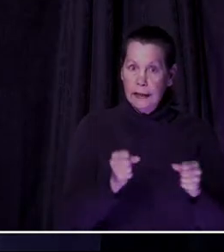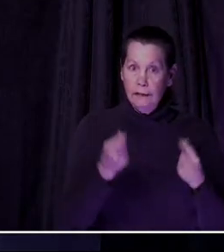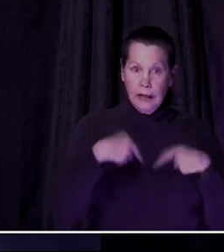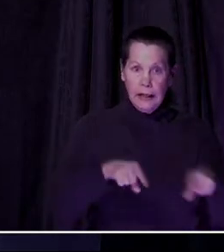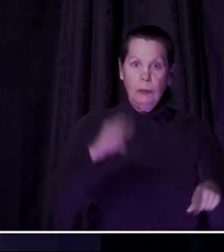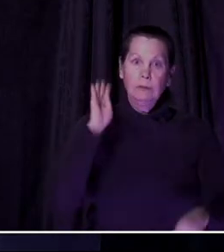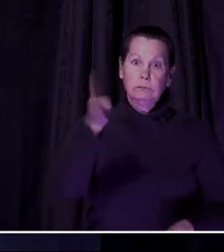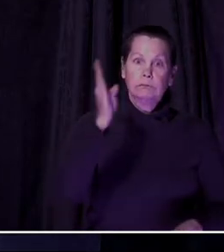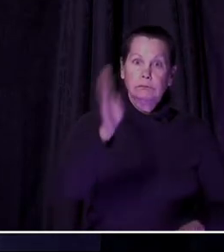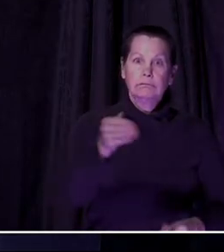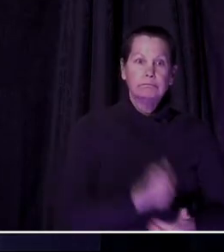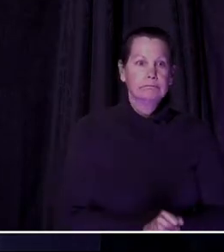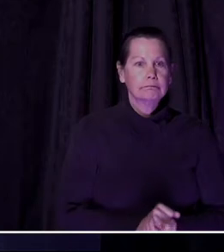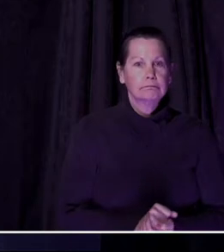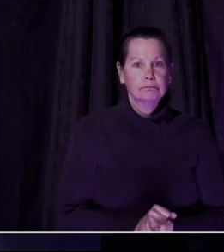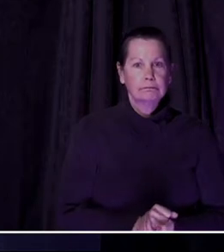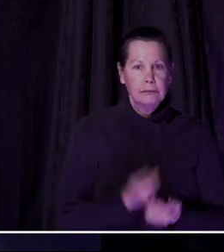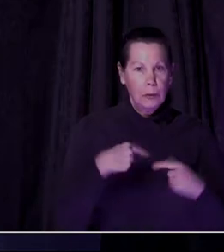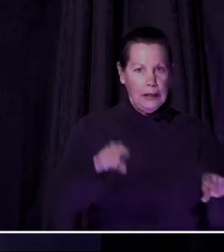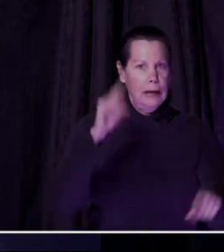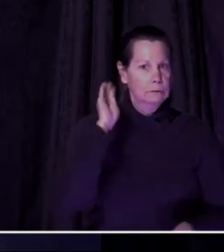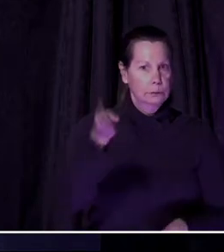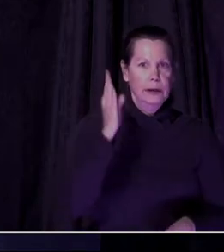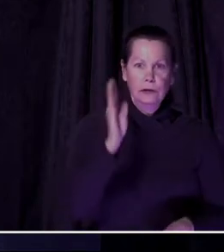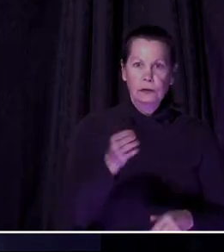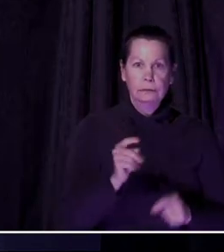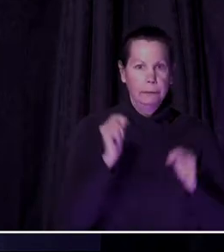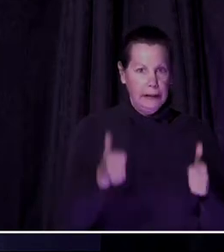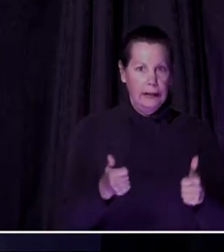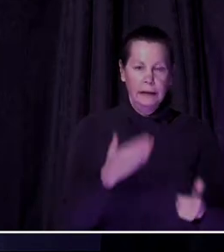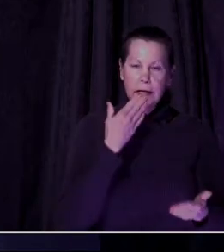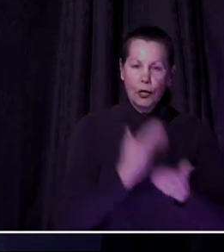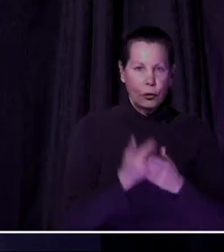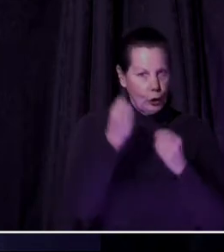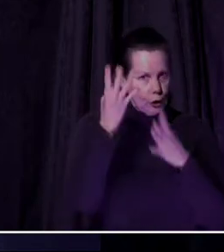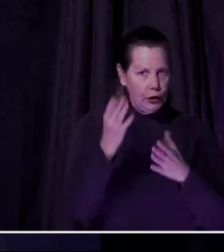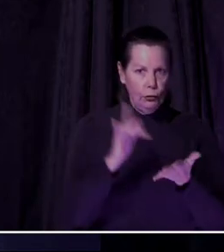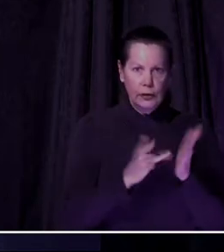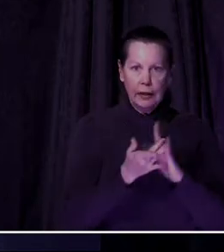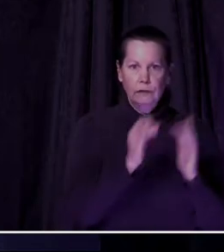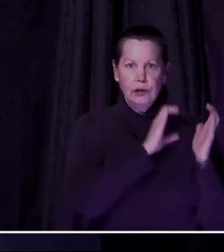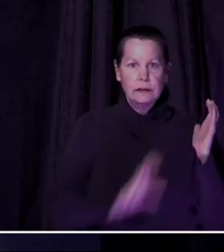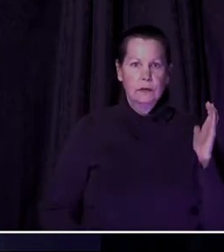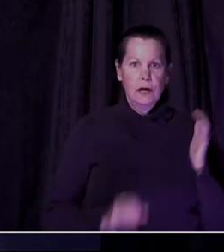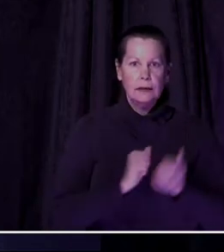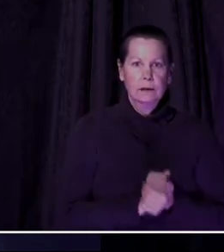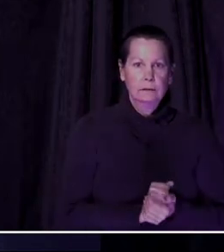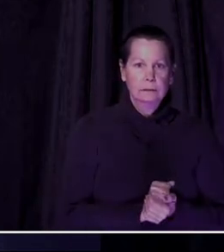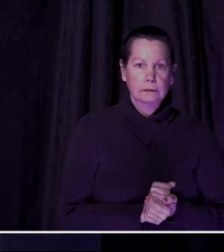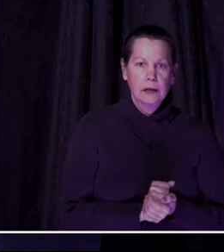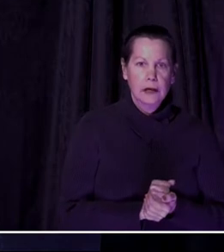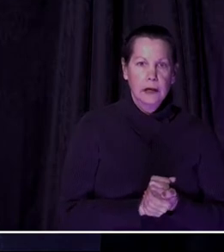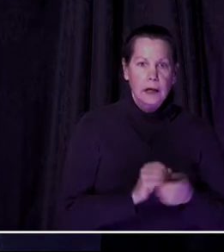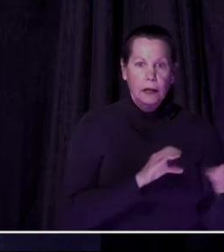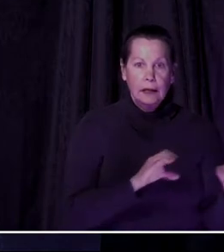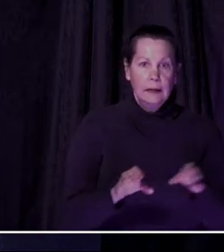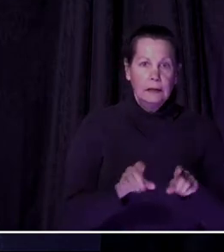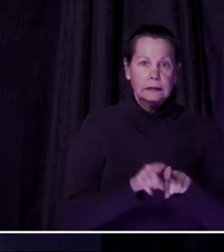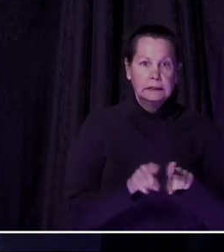preaching. He went out preaching the good news of Jesus Christ. During that